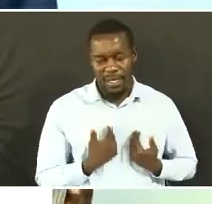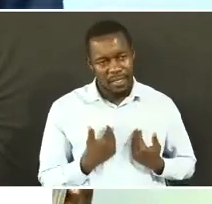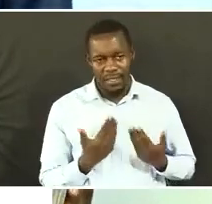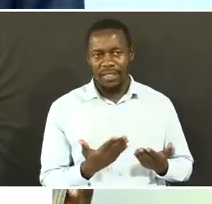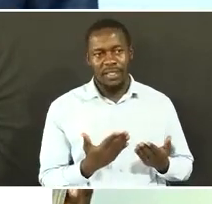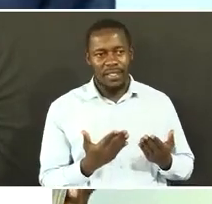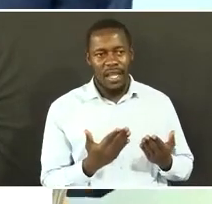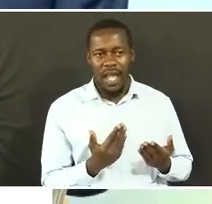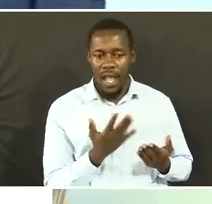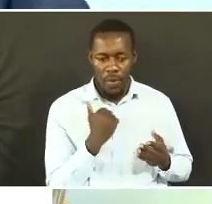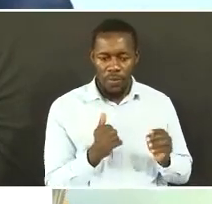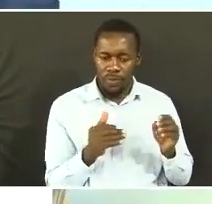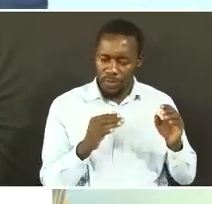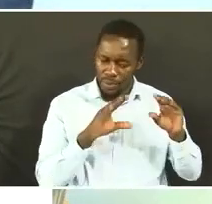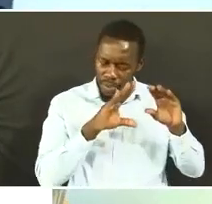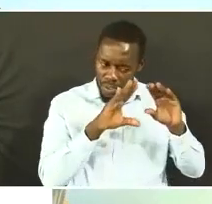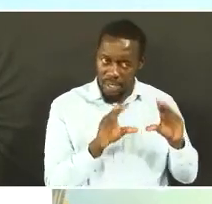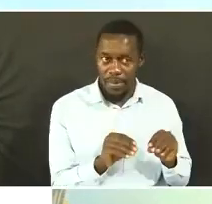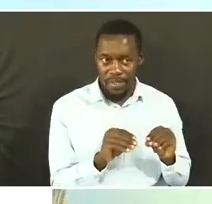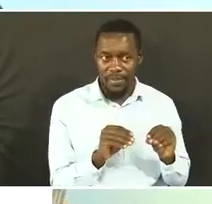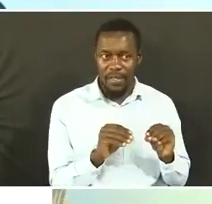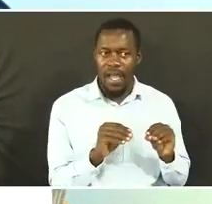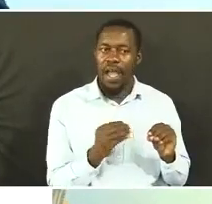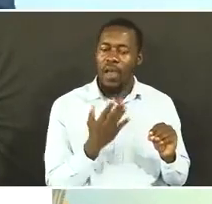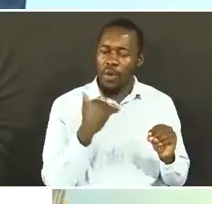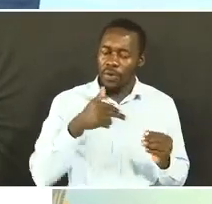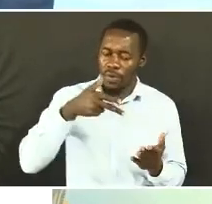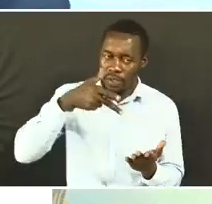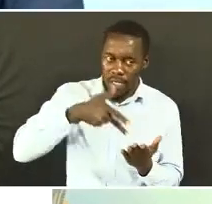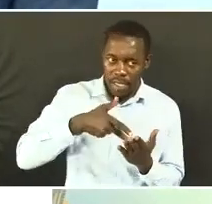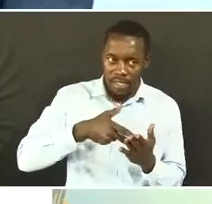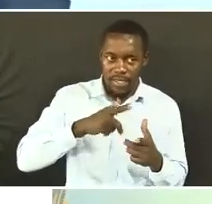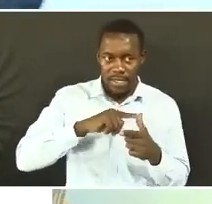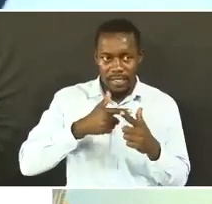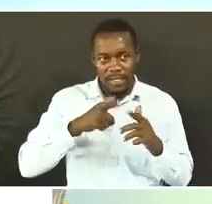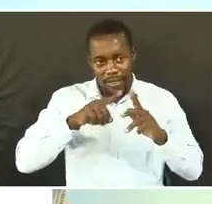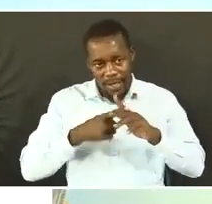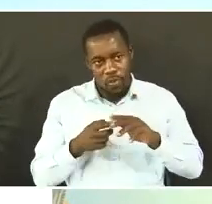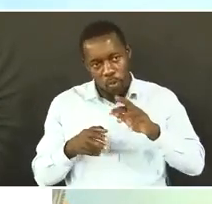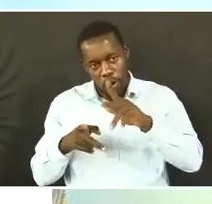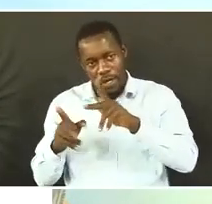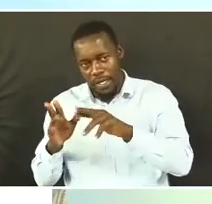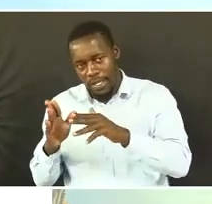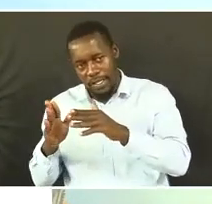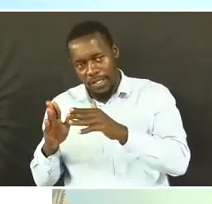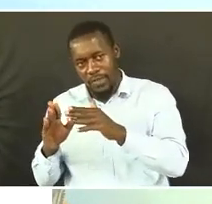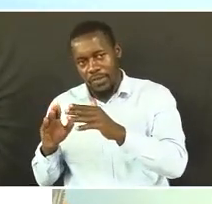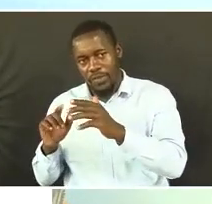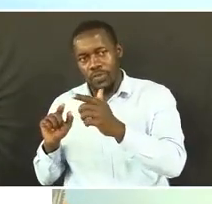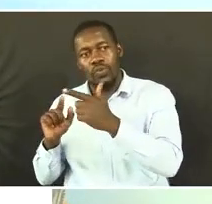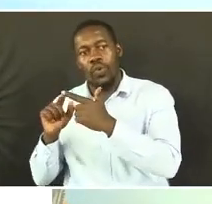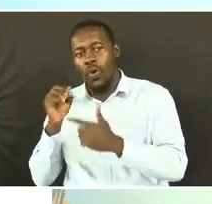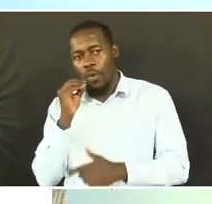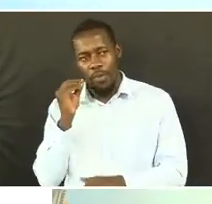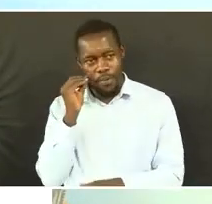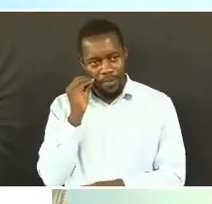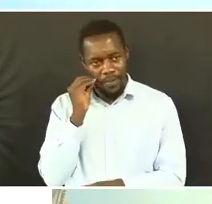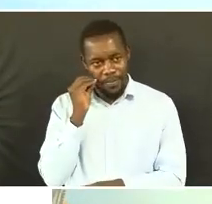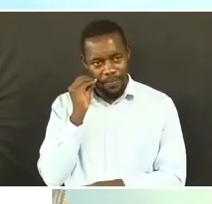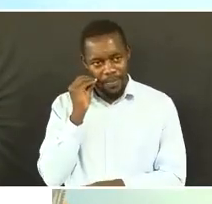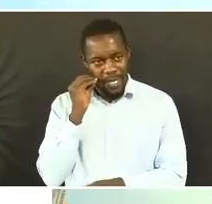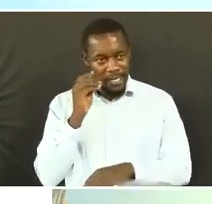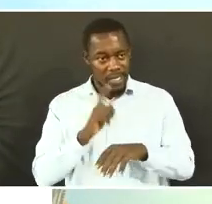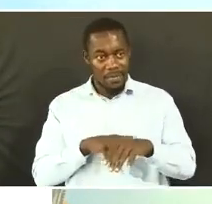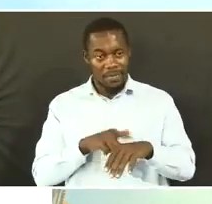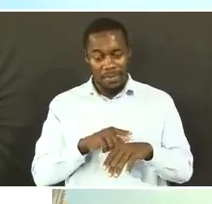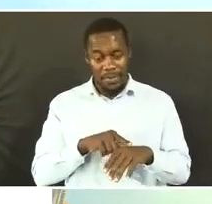short. I will rise and go to Daddy. The text says, when he came to himself, when he came to